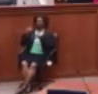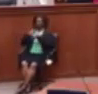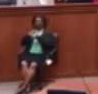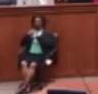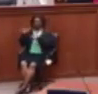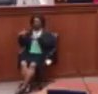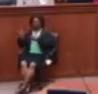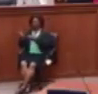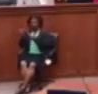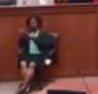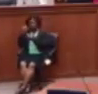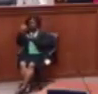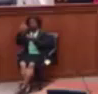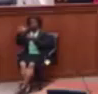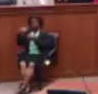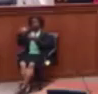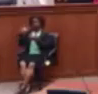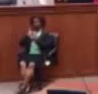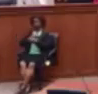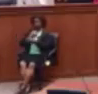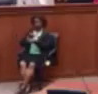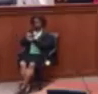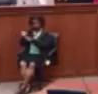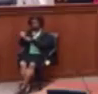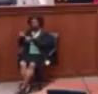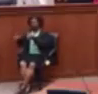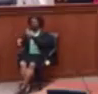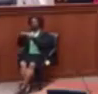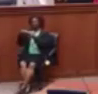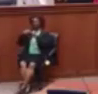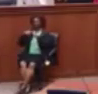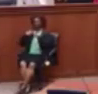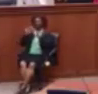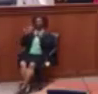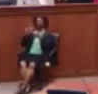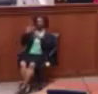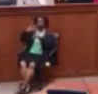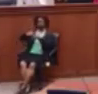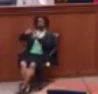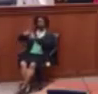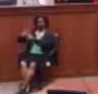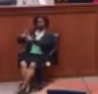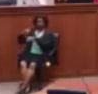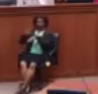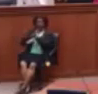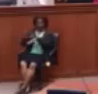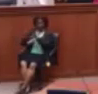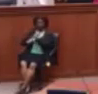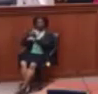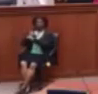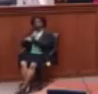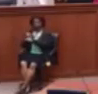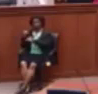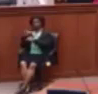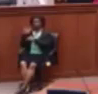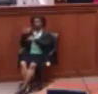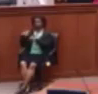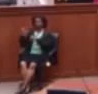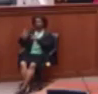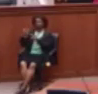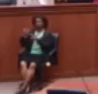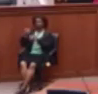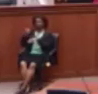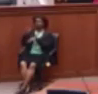convenience for the field, but it would also have quarterly, it would have business and industry, post-secondary